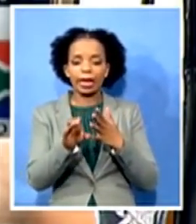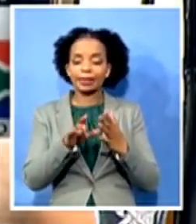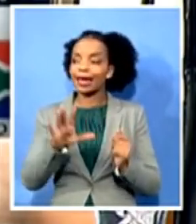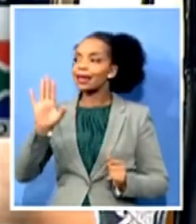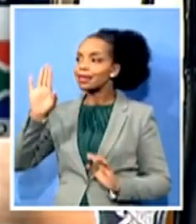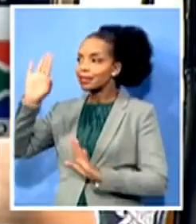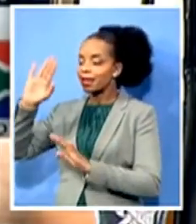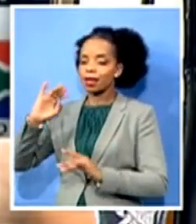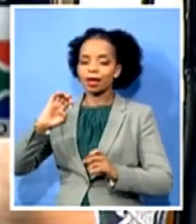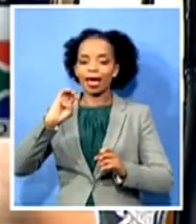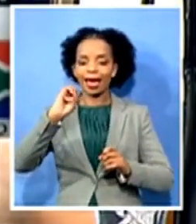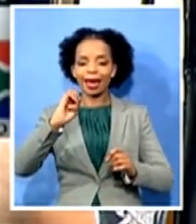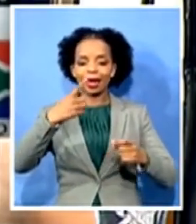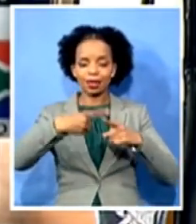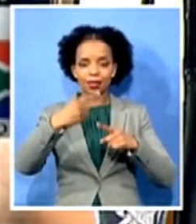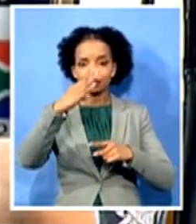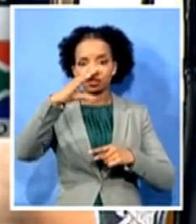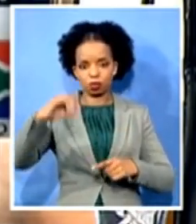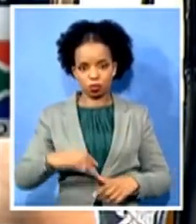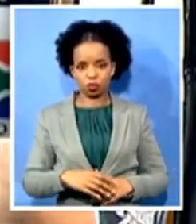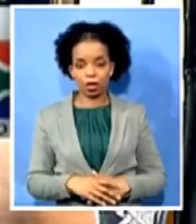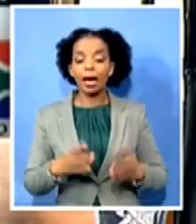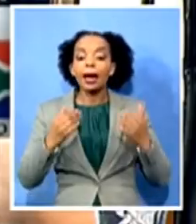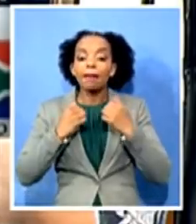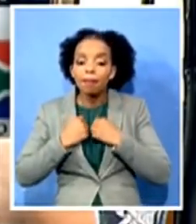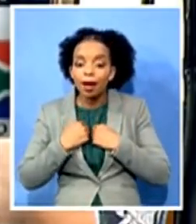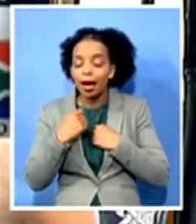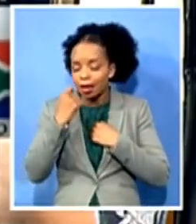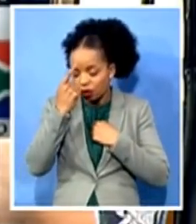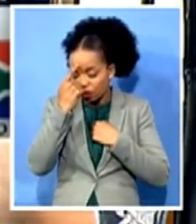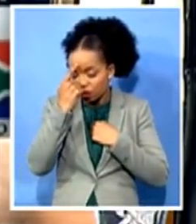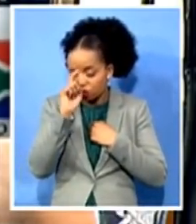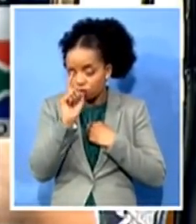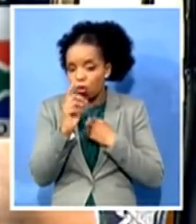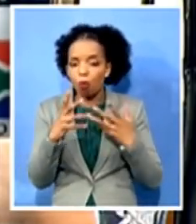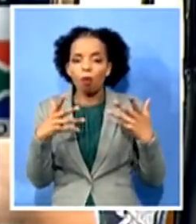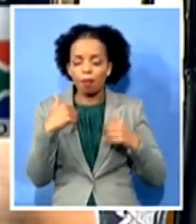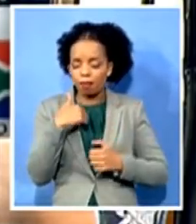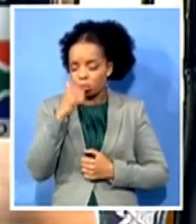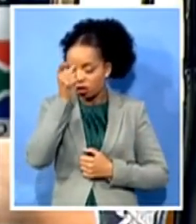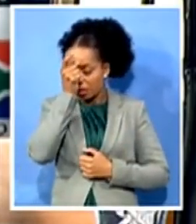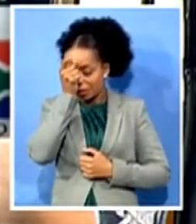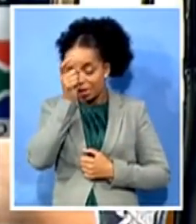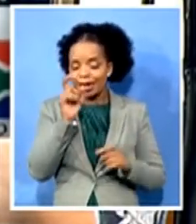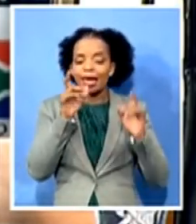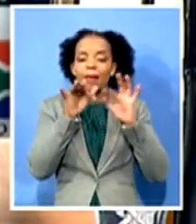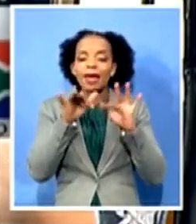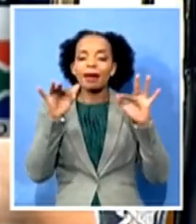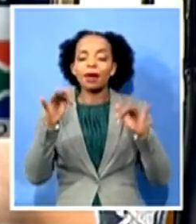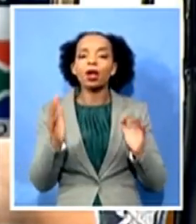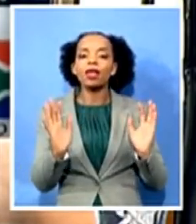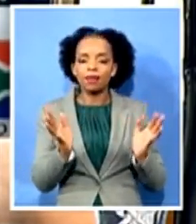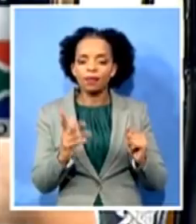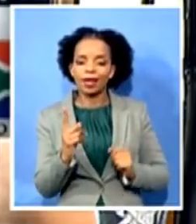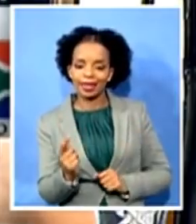Yes. understanding, yes, were part of the people who had tendered. yes. And when the tender